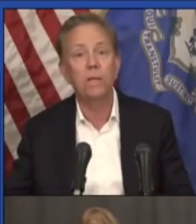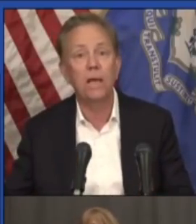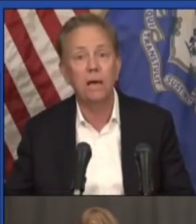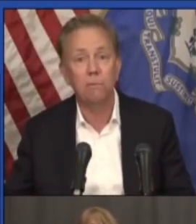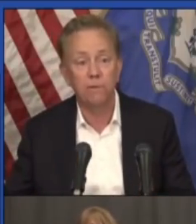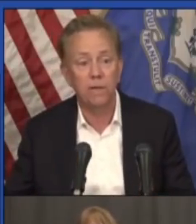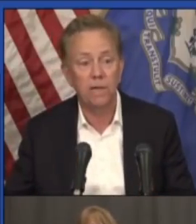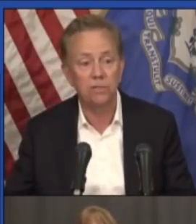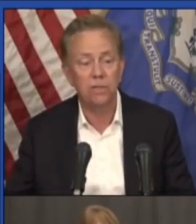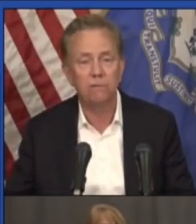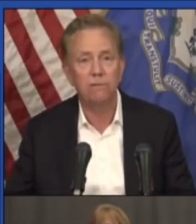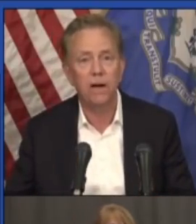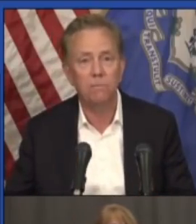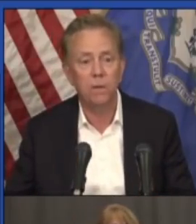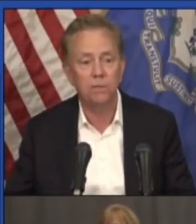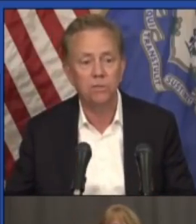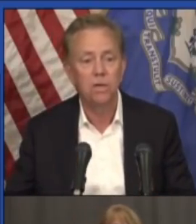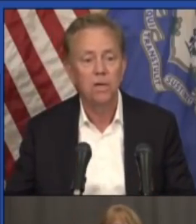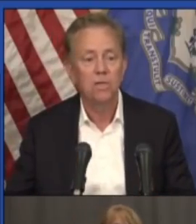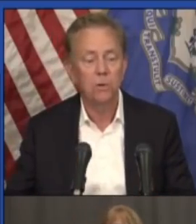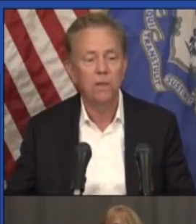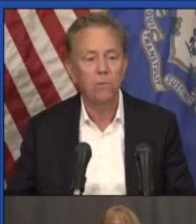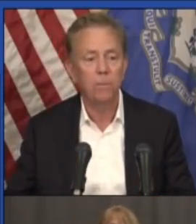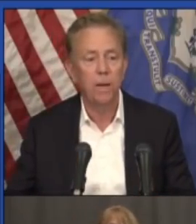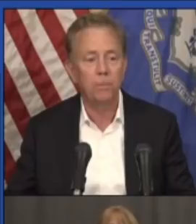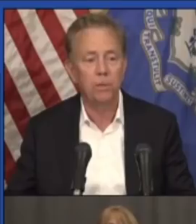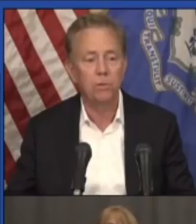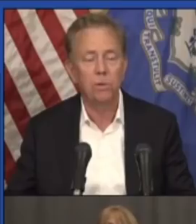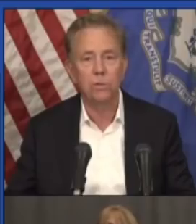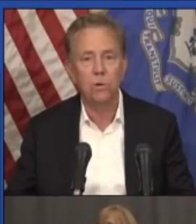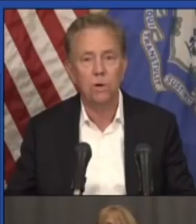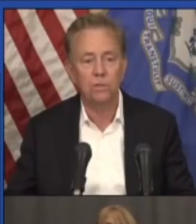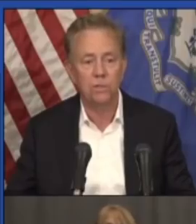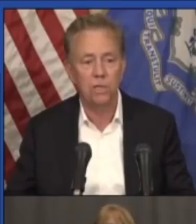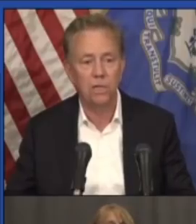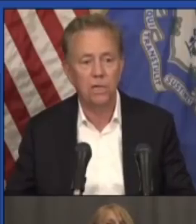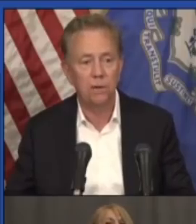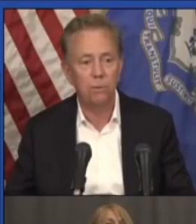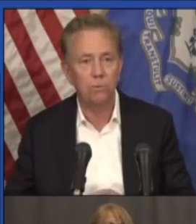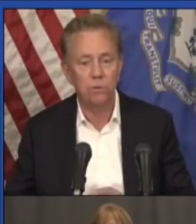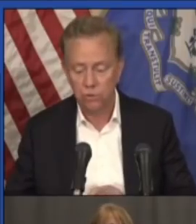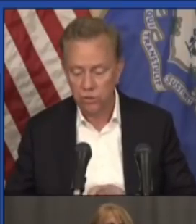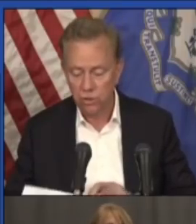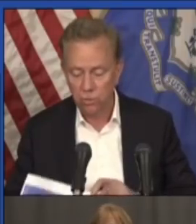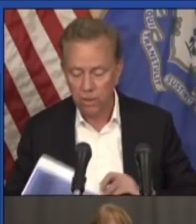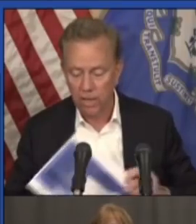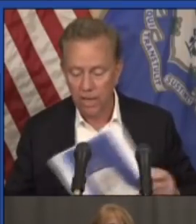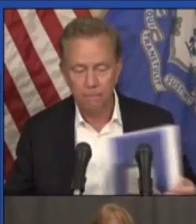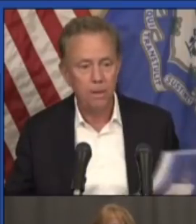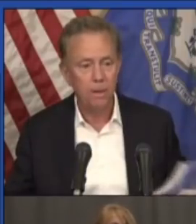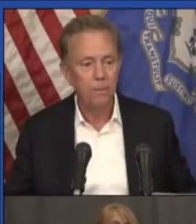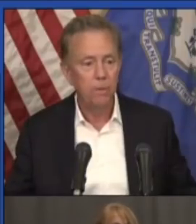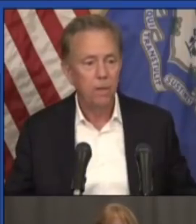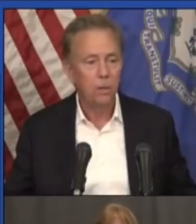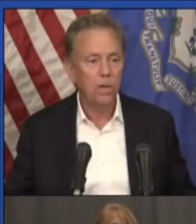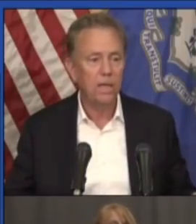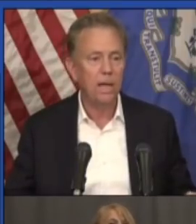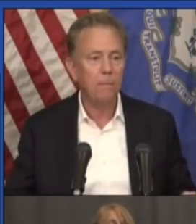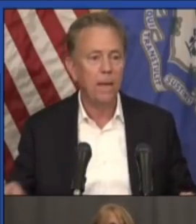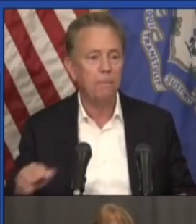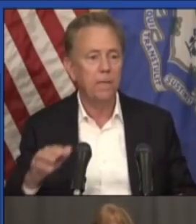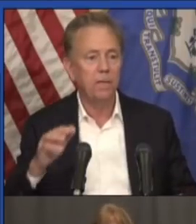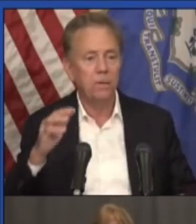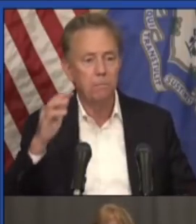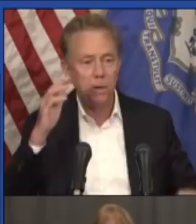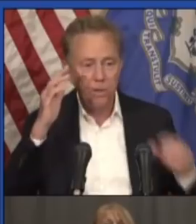kept going down for the next 5 months. So I think we've been able to do this cautiously, and we will do so again. Look at